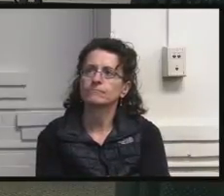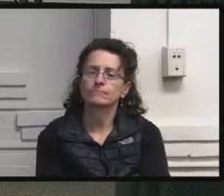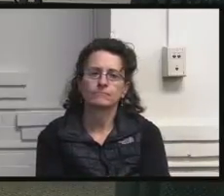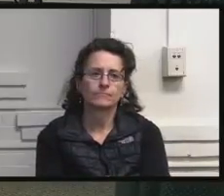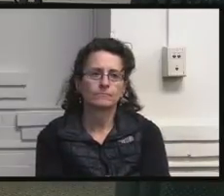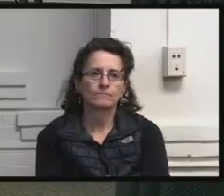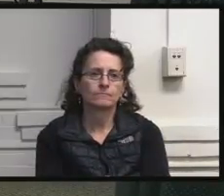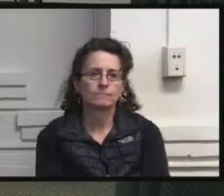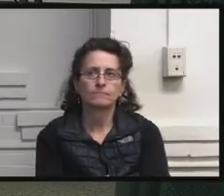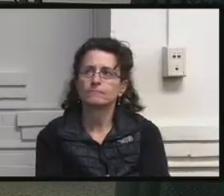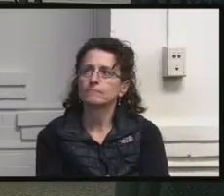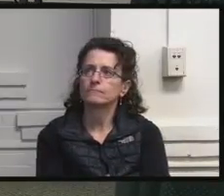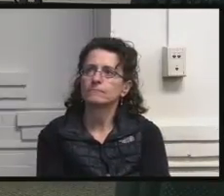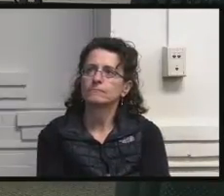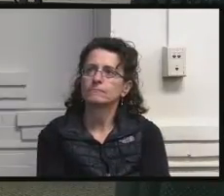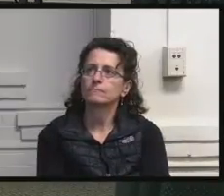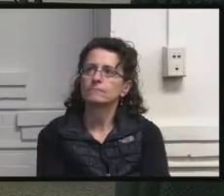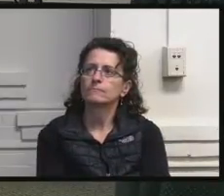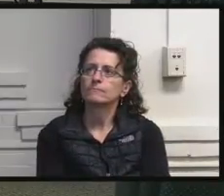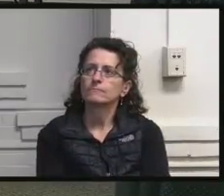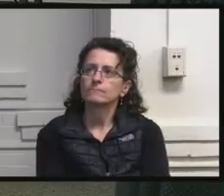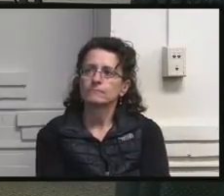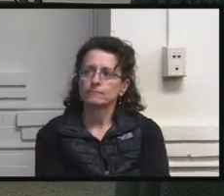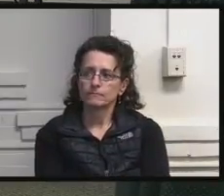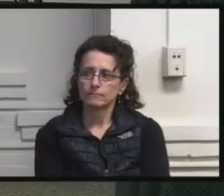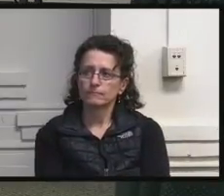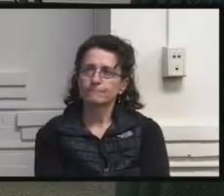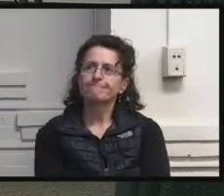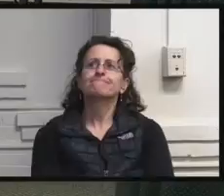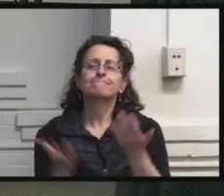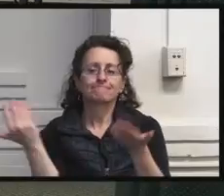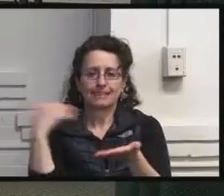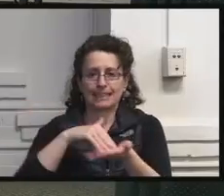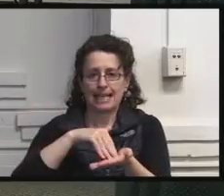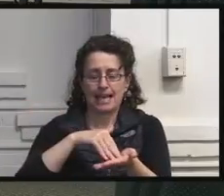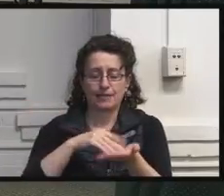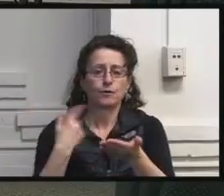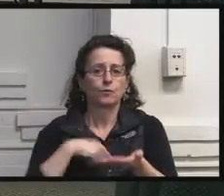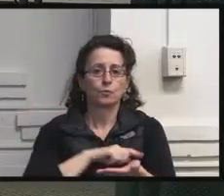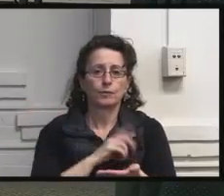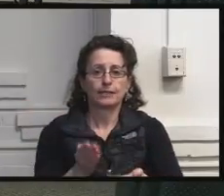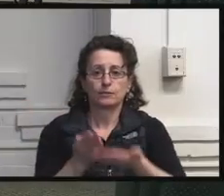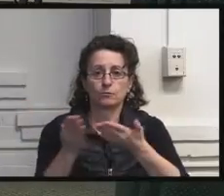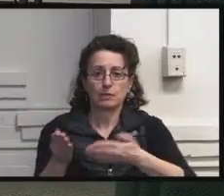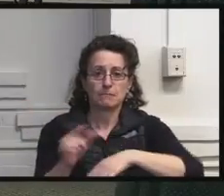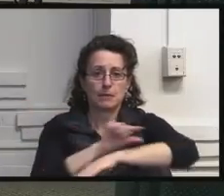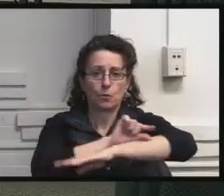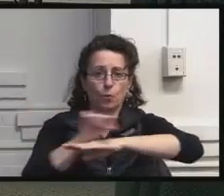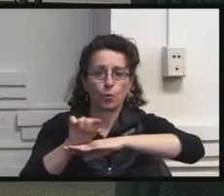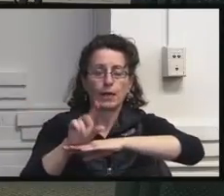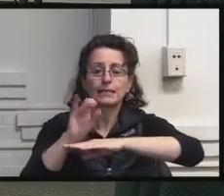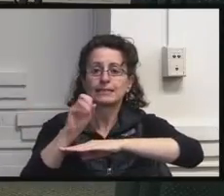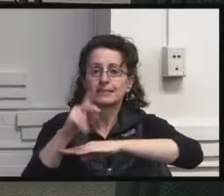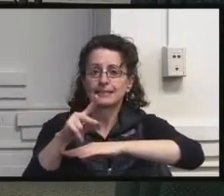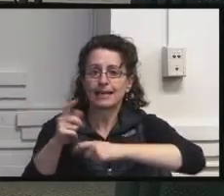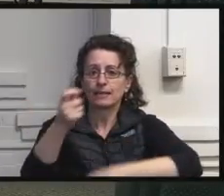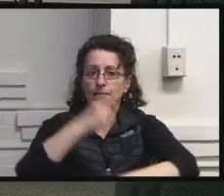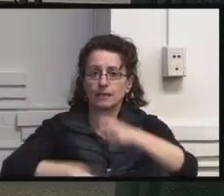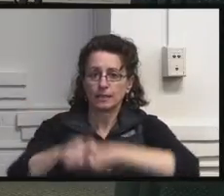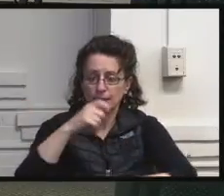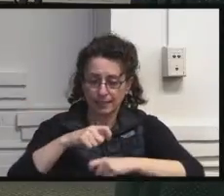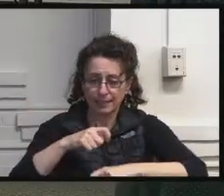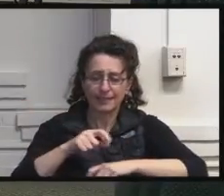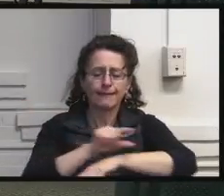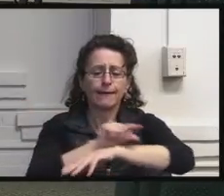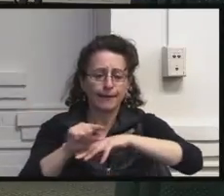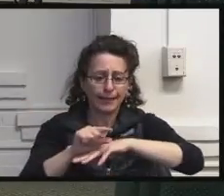All right, so let's see here. So the recommended scope. We would recommend to replace the deck with a new cast-in-place concrete deck